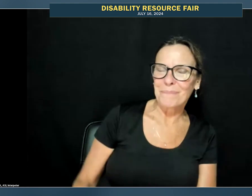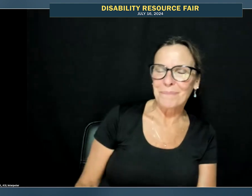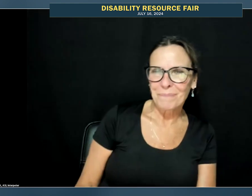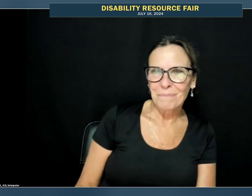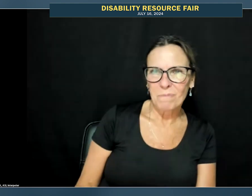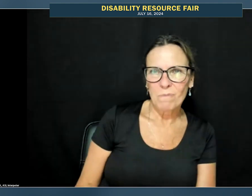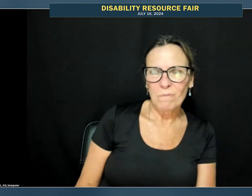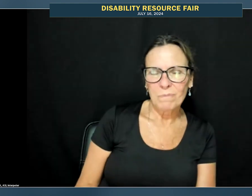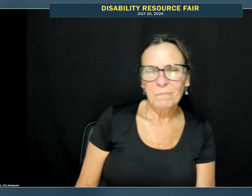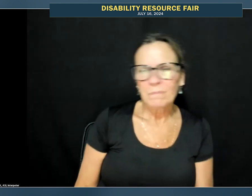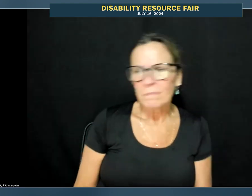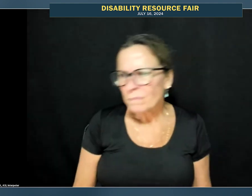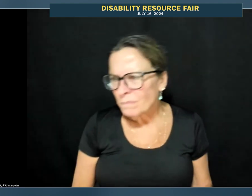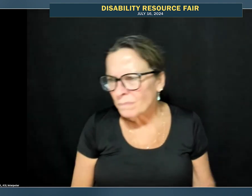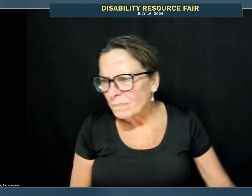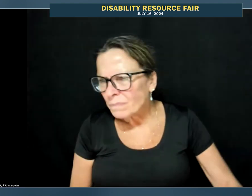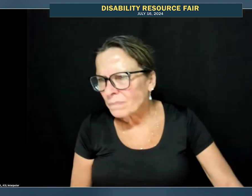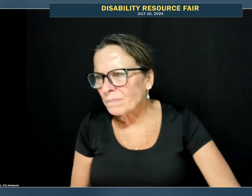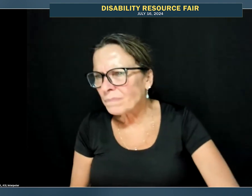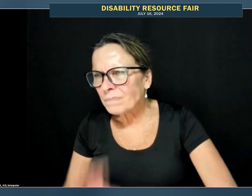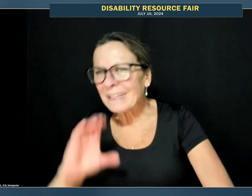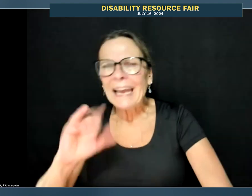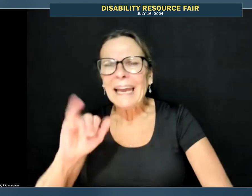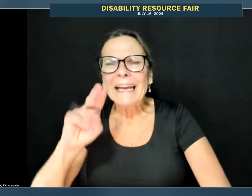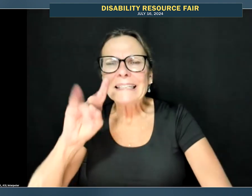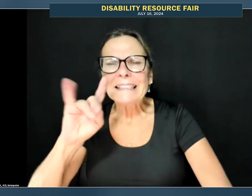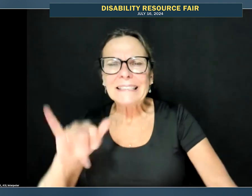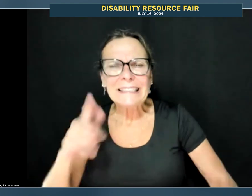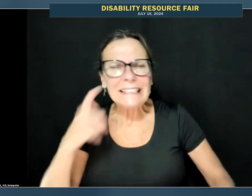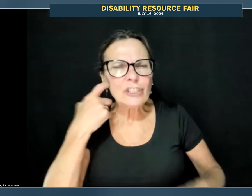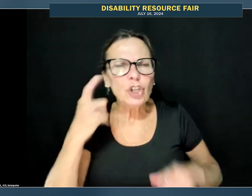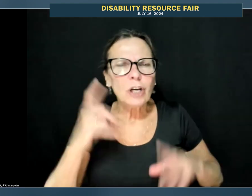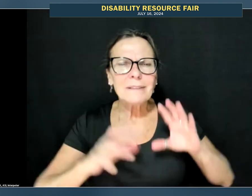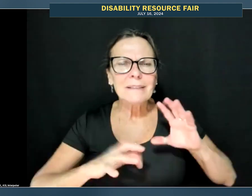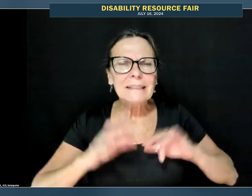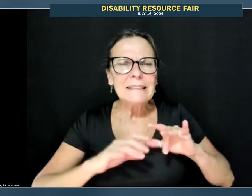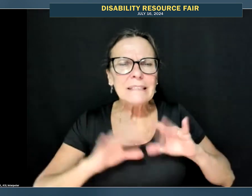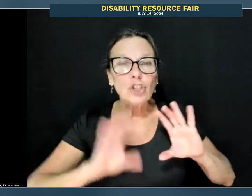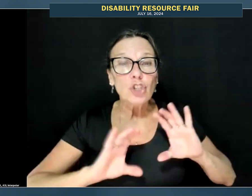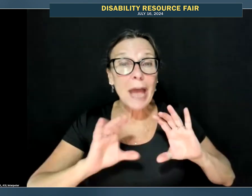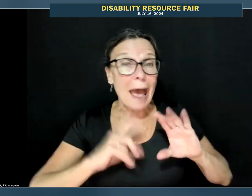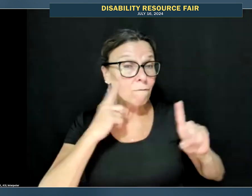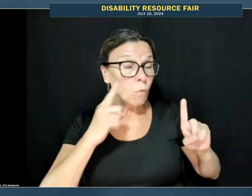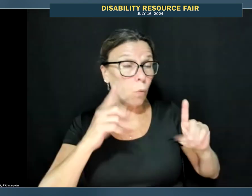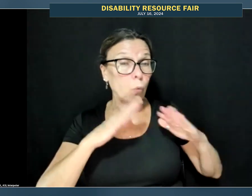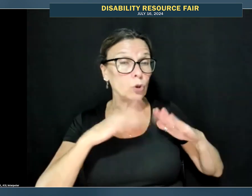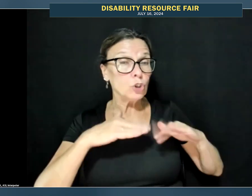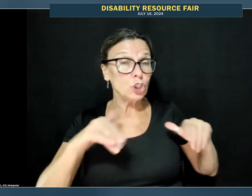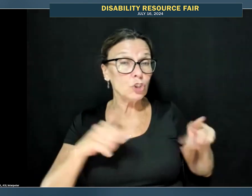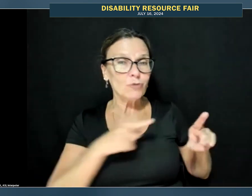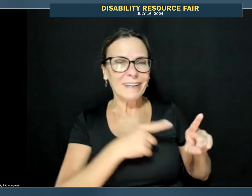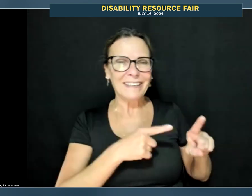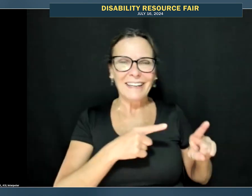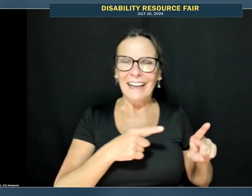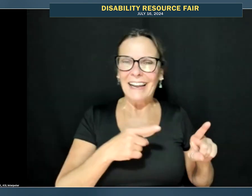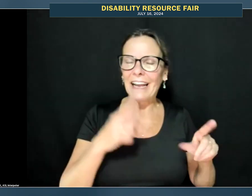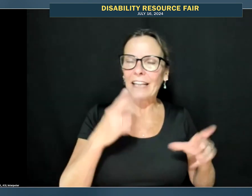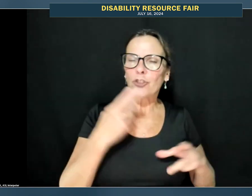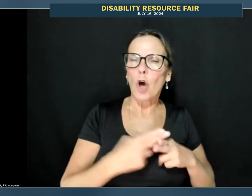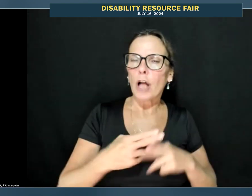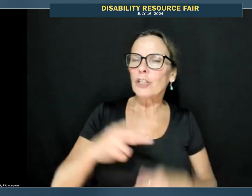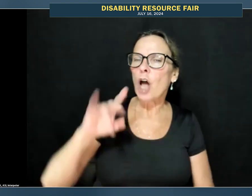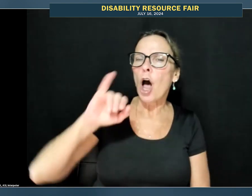And Cindy just put in the chat for children, it's called Just Ask by